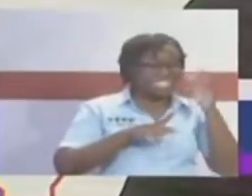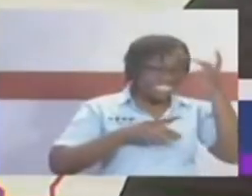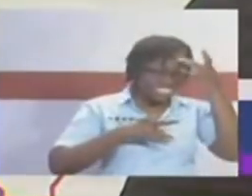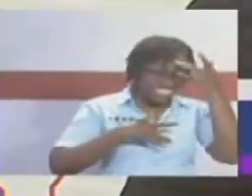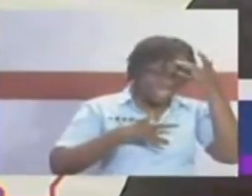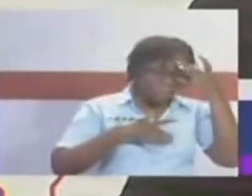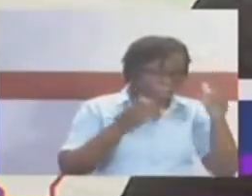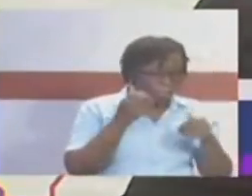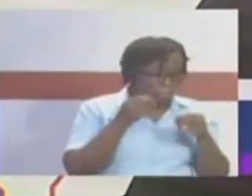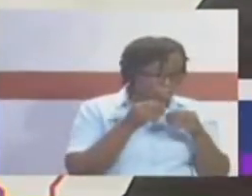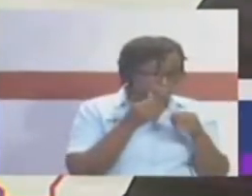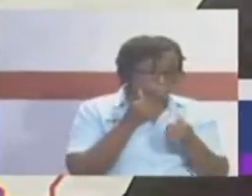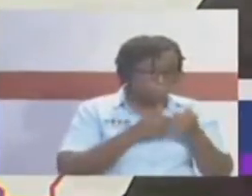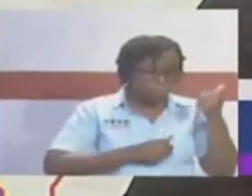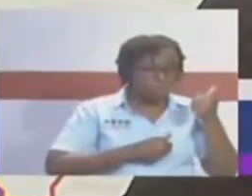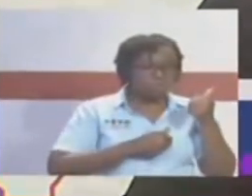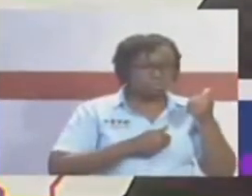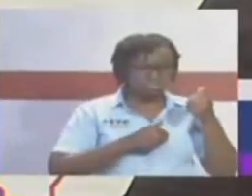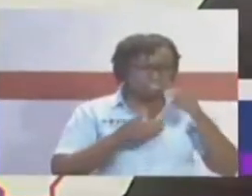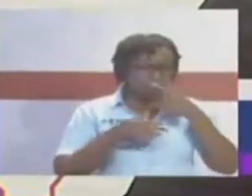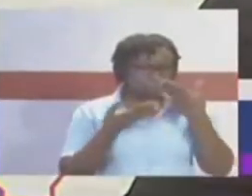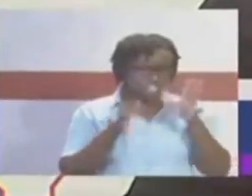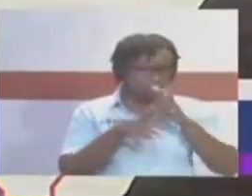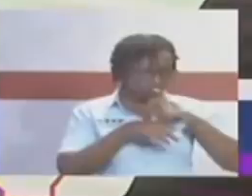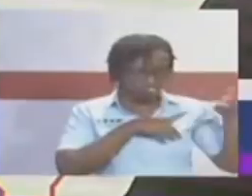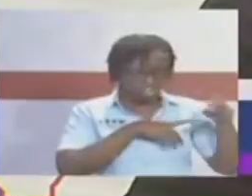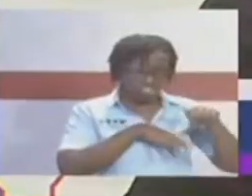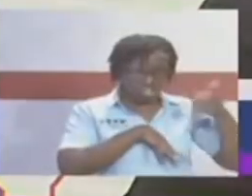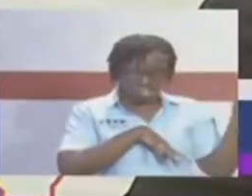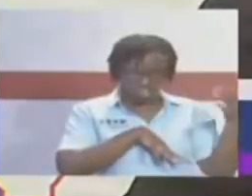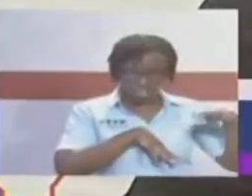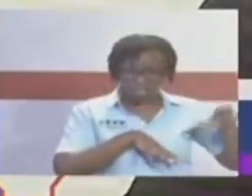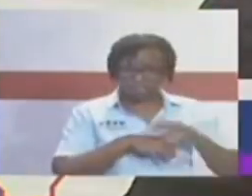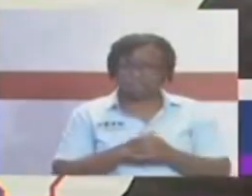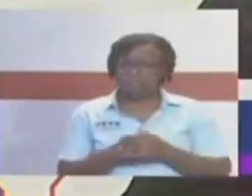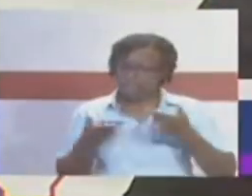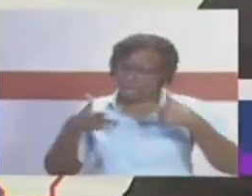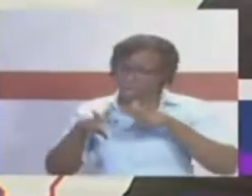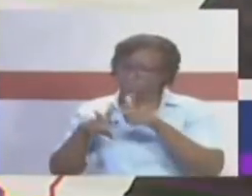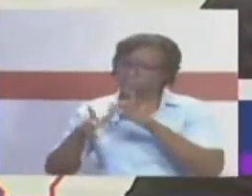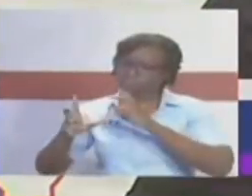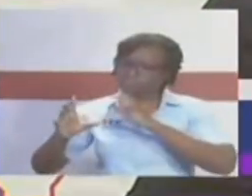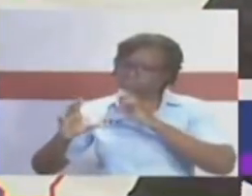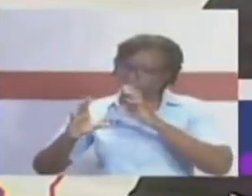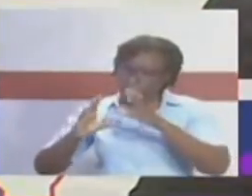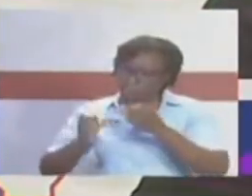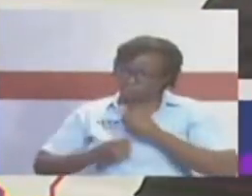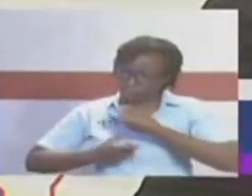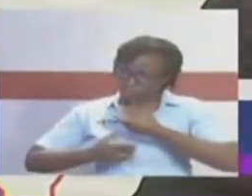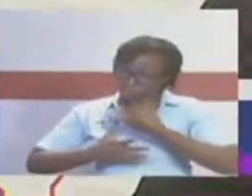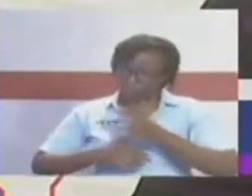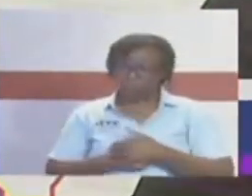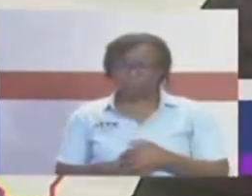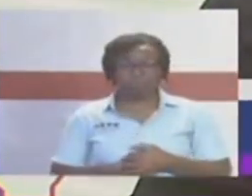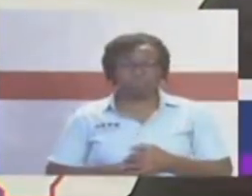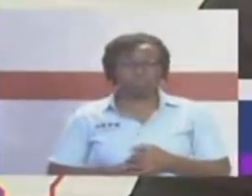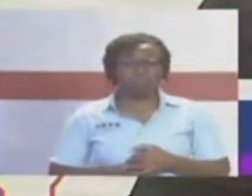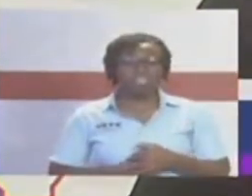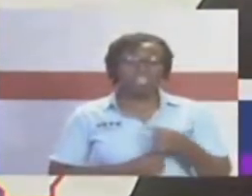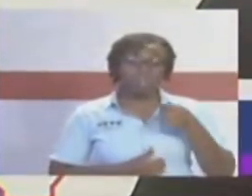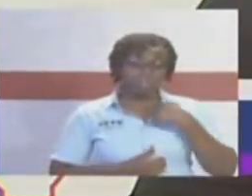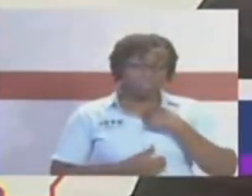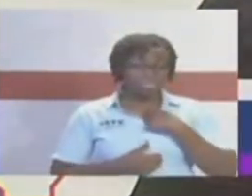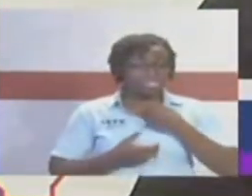few minutes so that he can just express and share how he feels. As a physician serving in this pandemic,